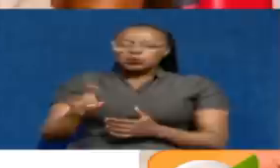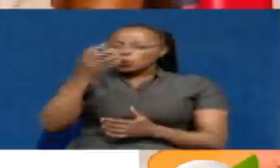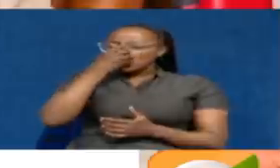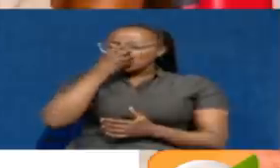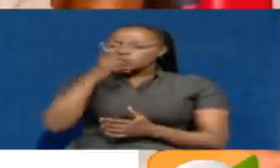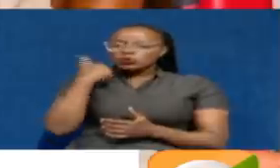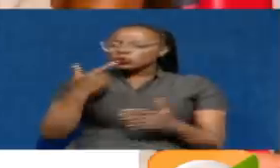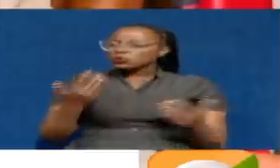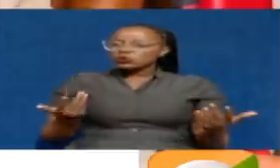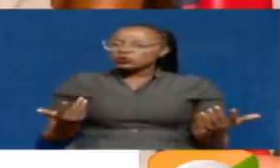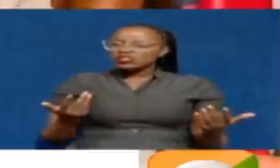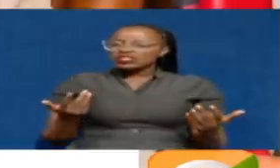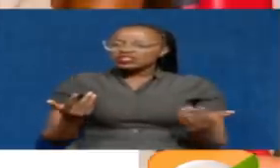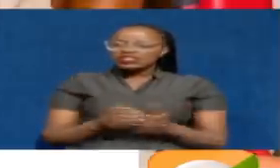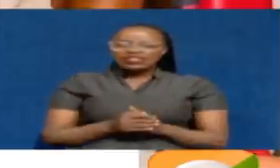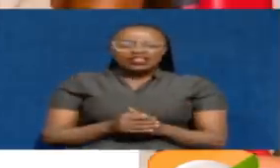be worried about?